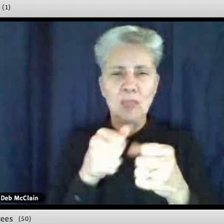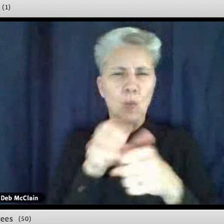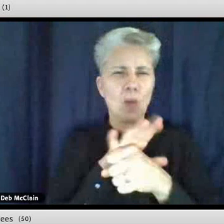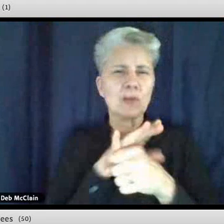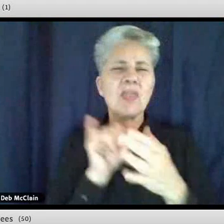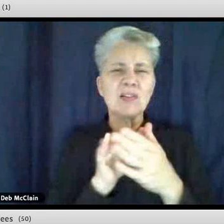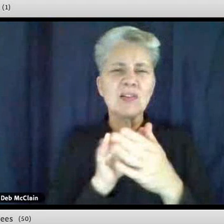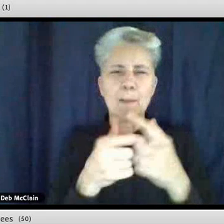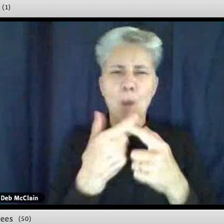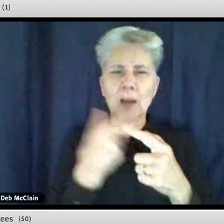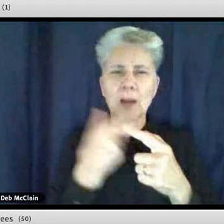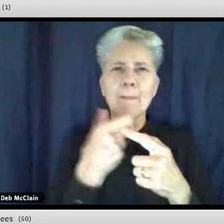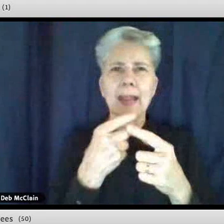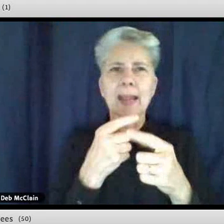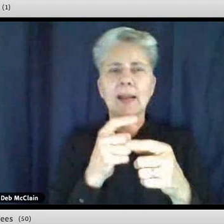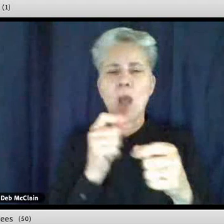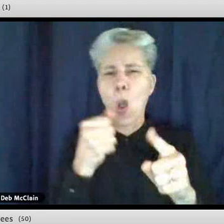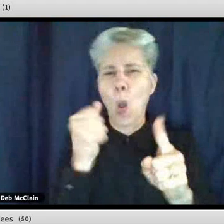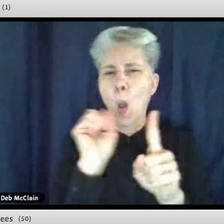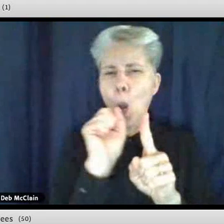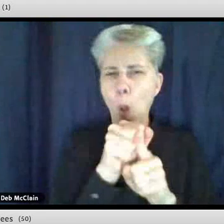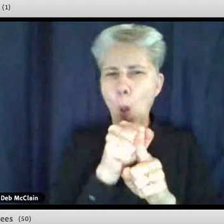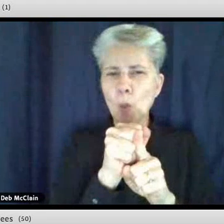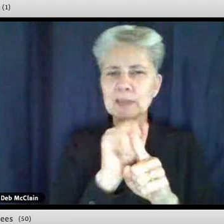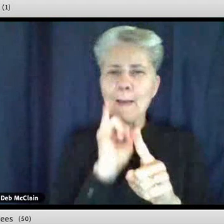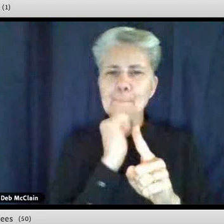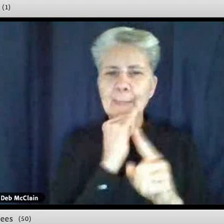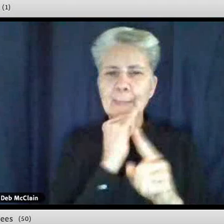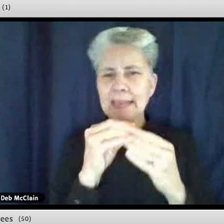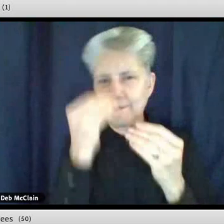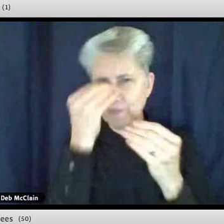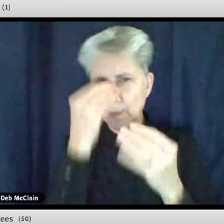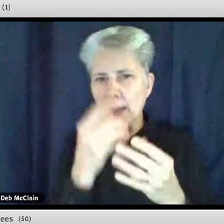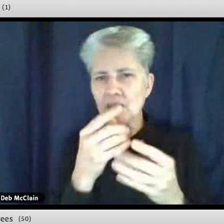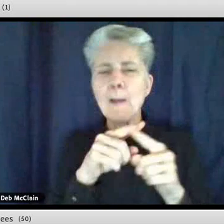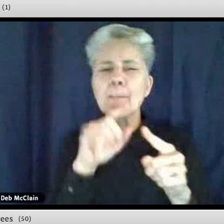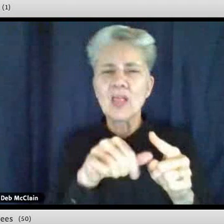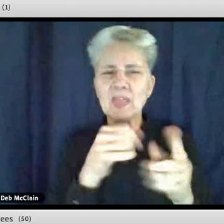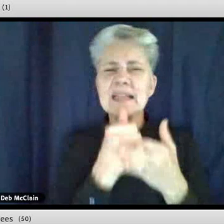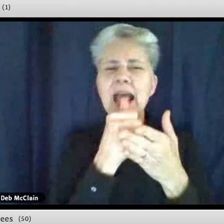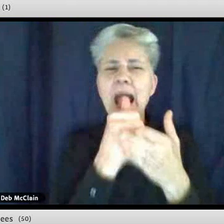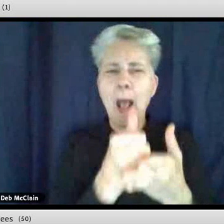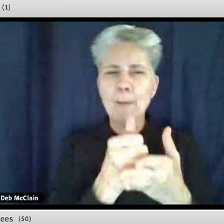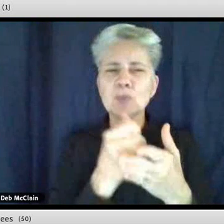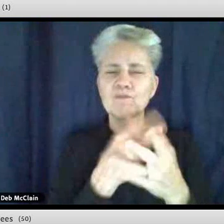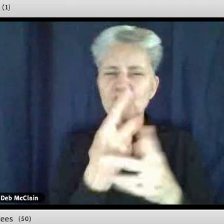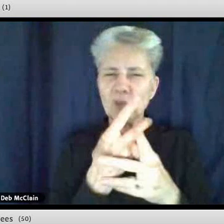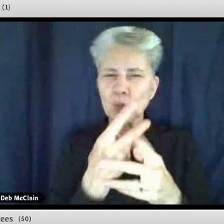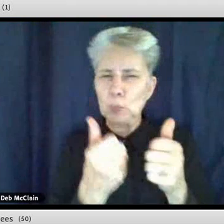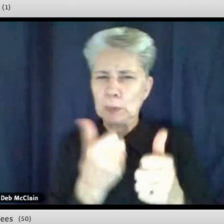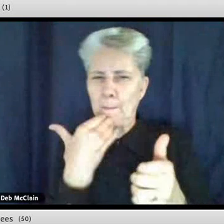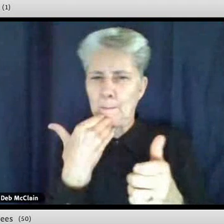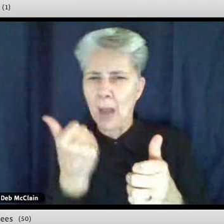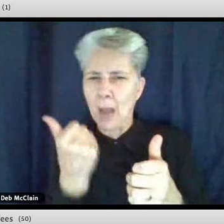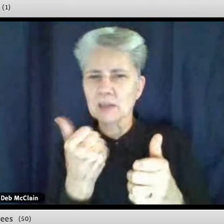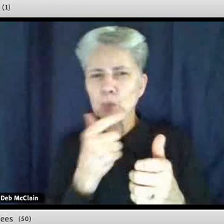automated hoax and misleading information kind of to help you sift through some of the very best ones that are out